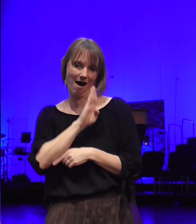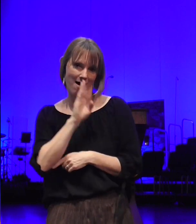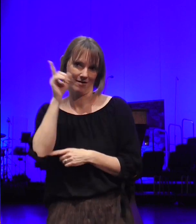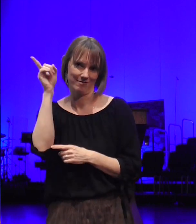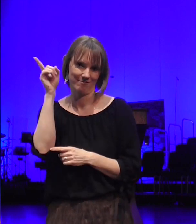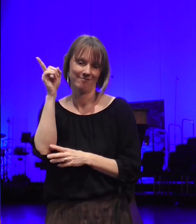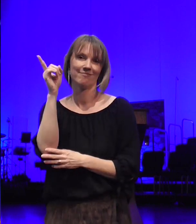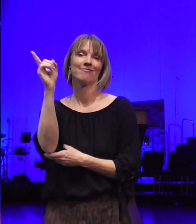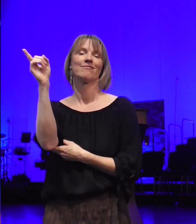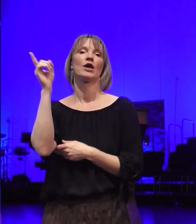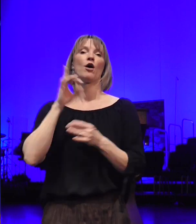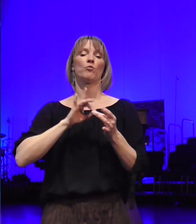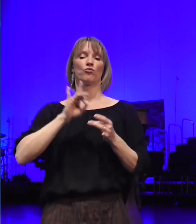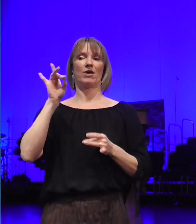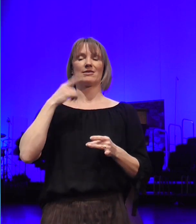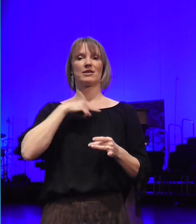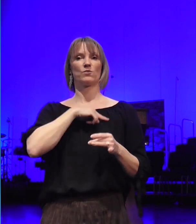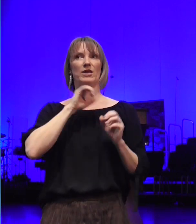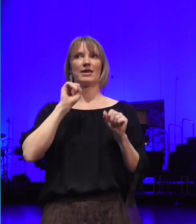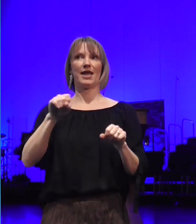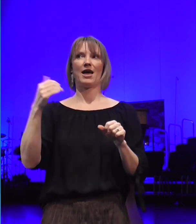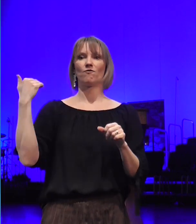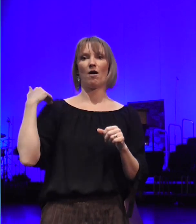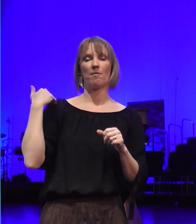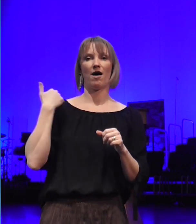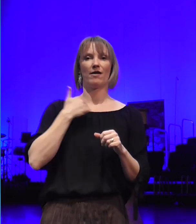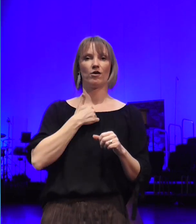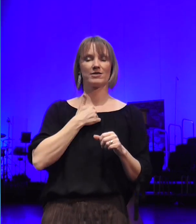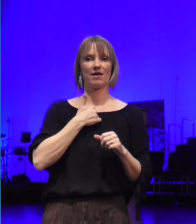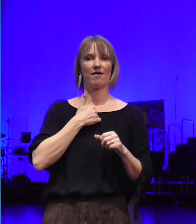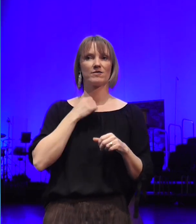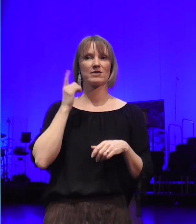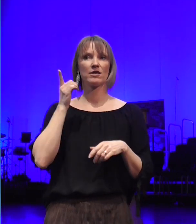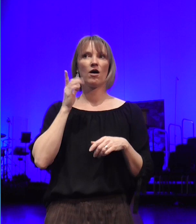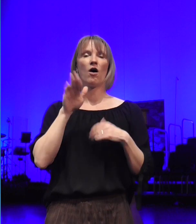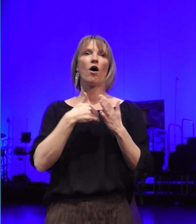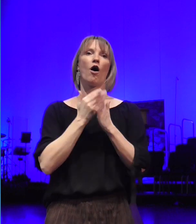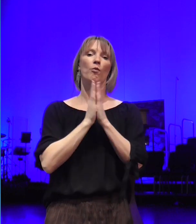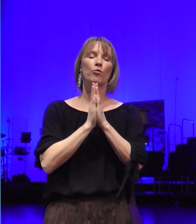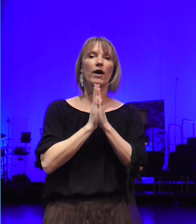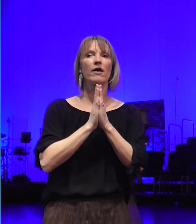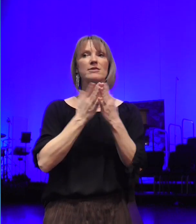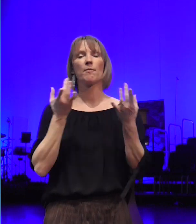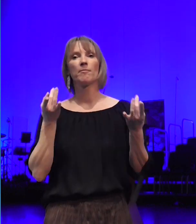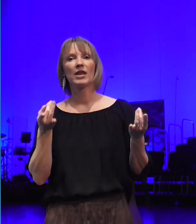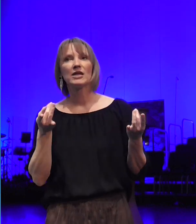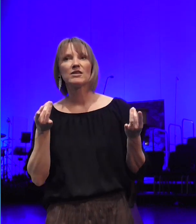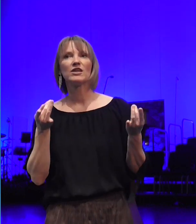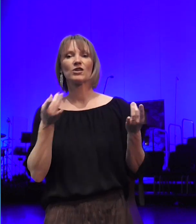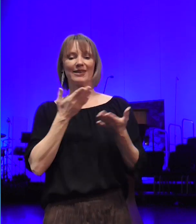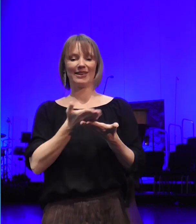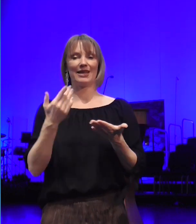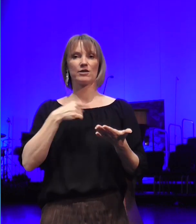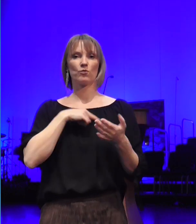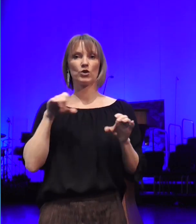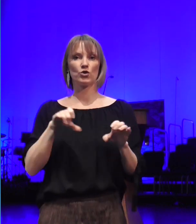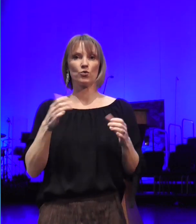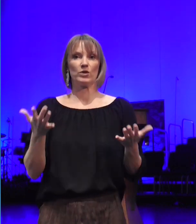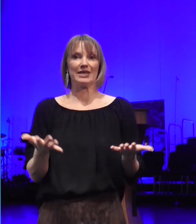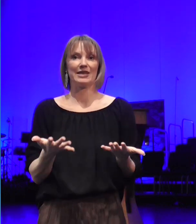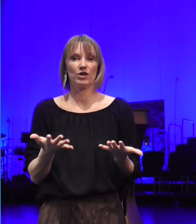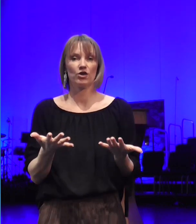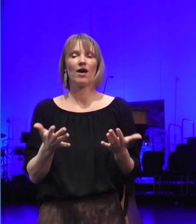this presence that we can remind ourselves of. All the prayers and meditations and things that we do